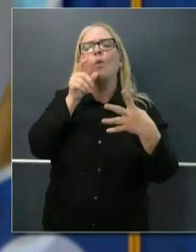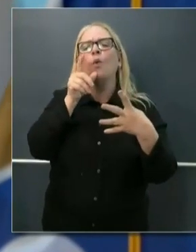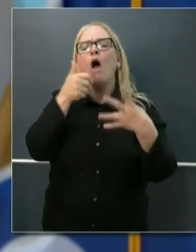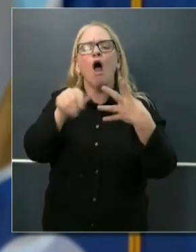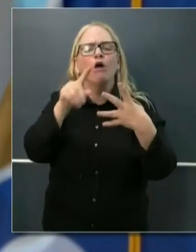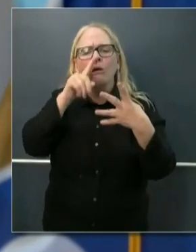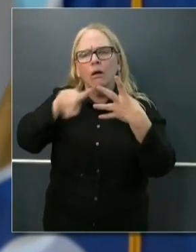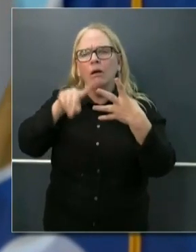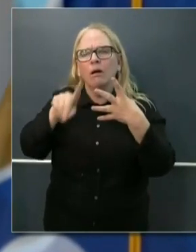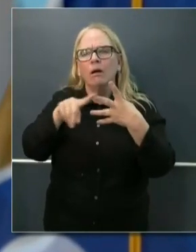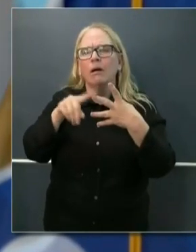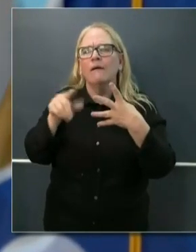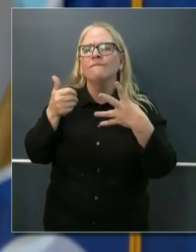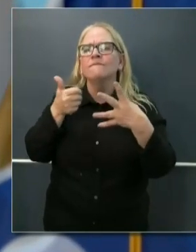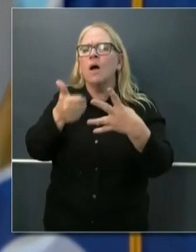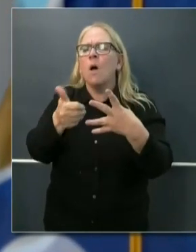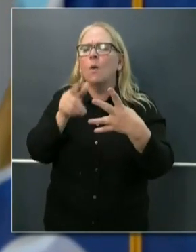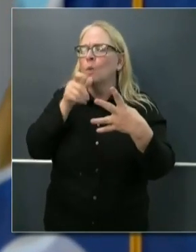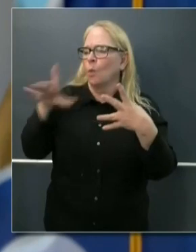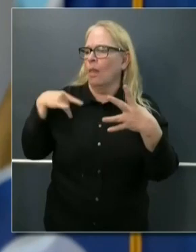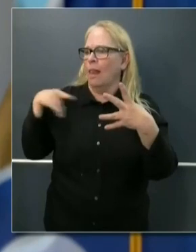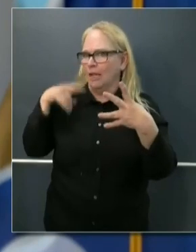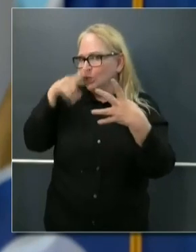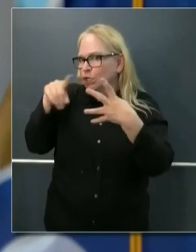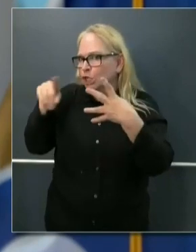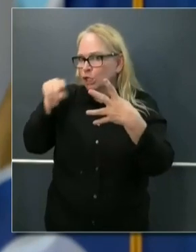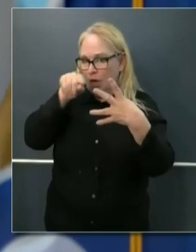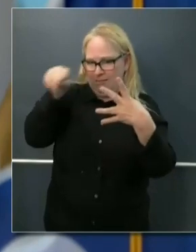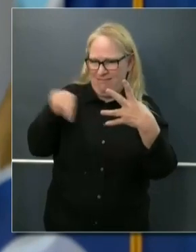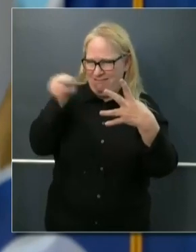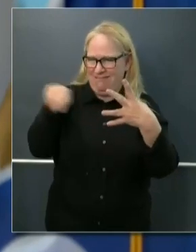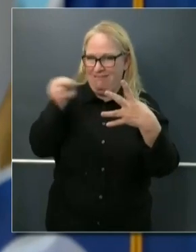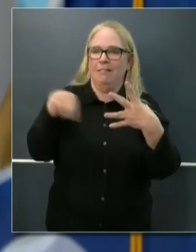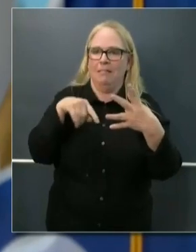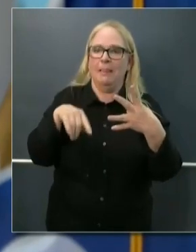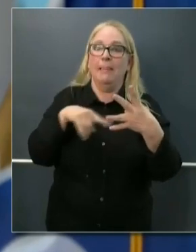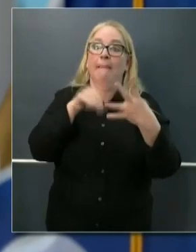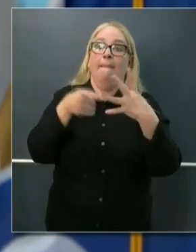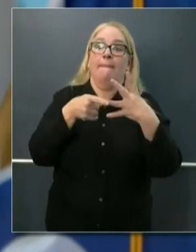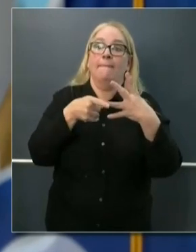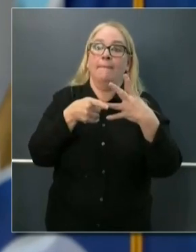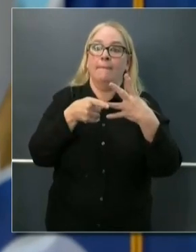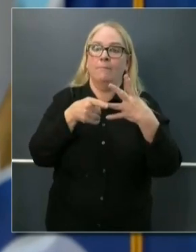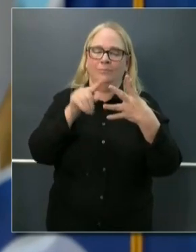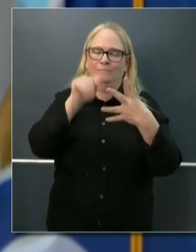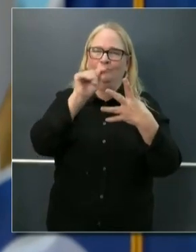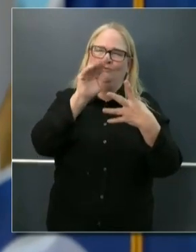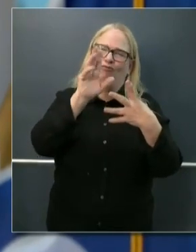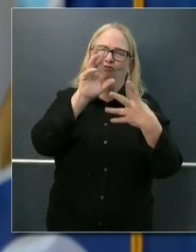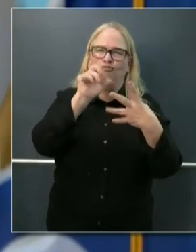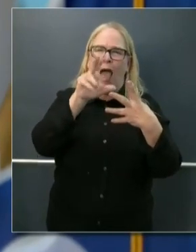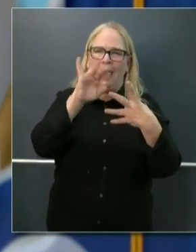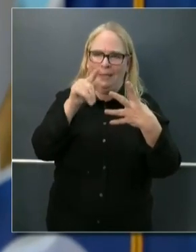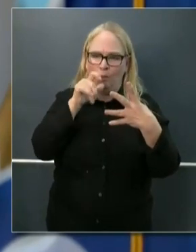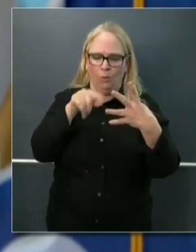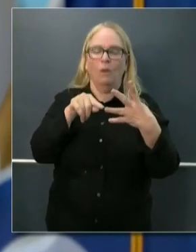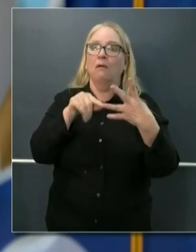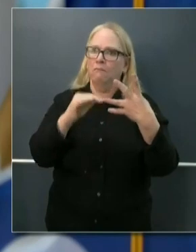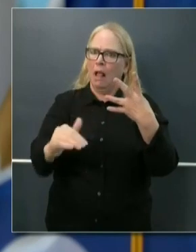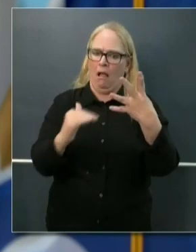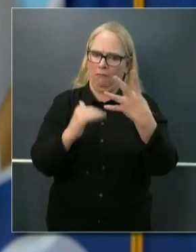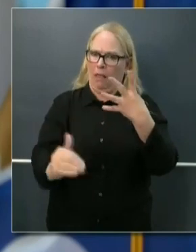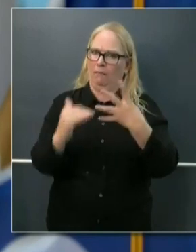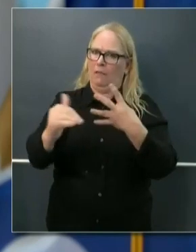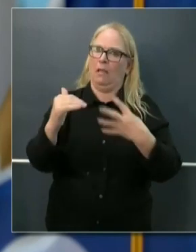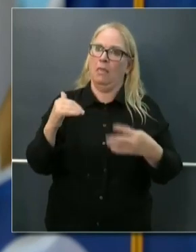investigation. Good news is 3 of the 4 indicators showed a flattening or decline. Only the ICU numbers